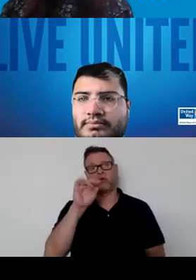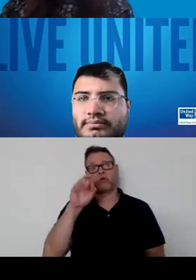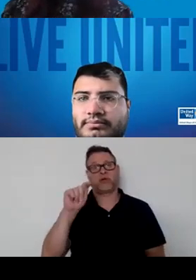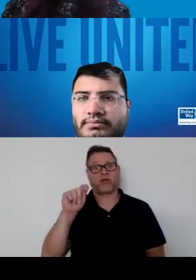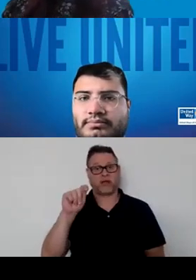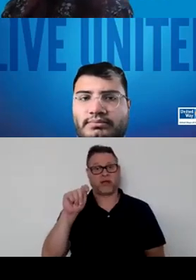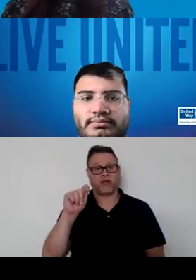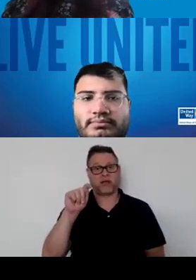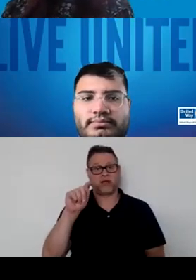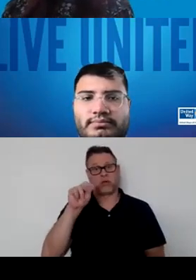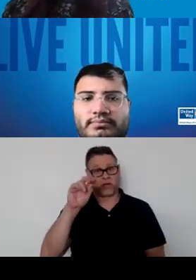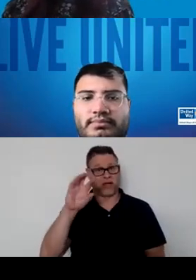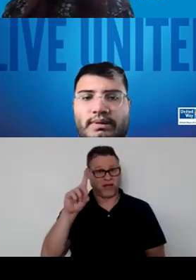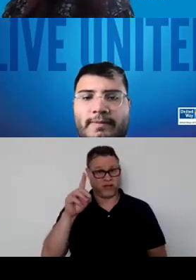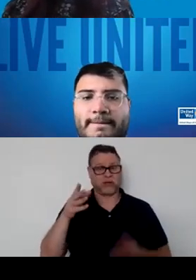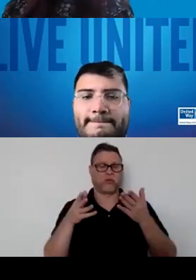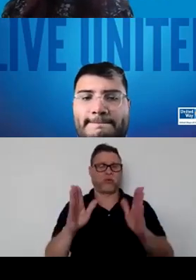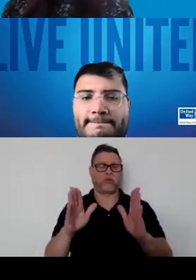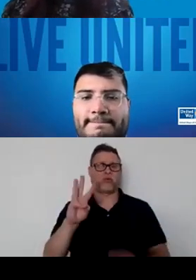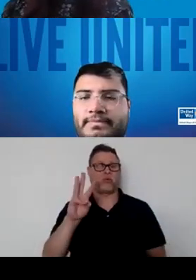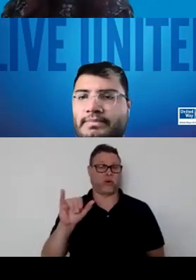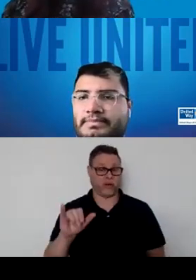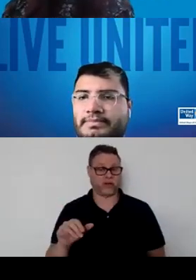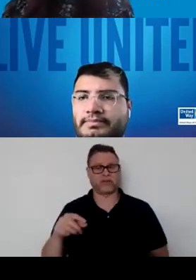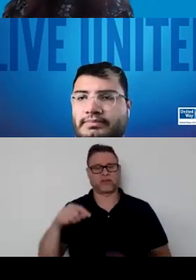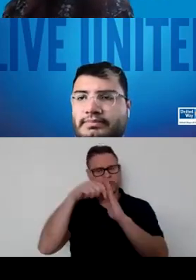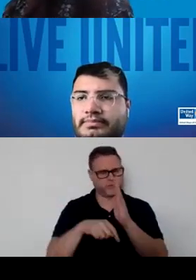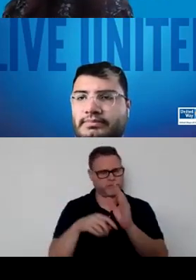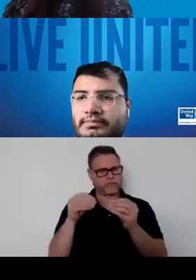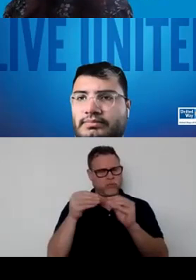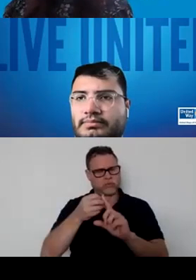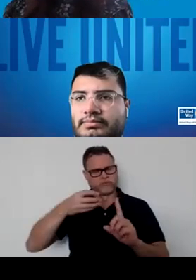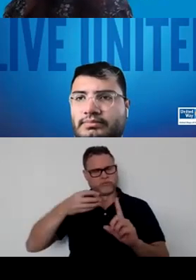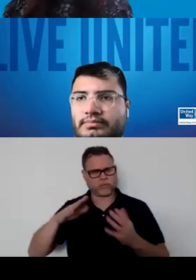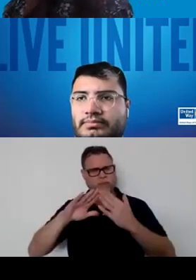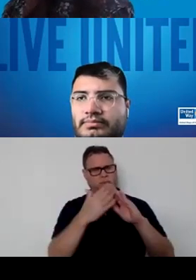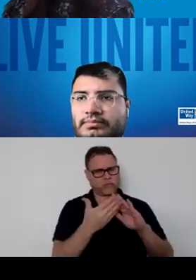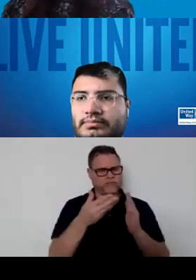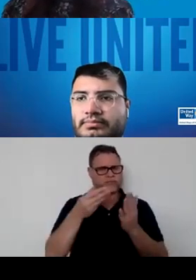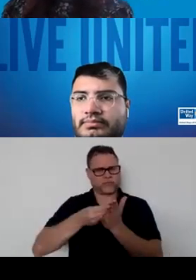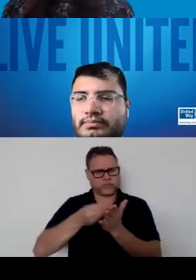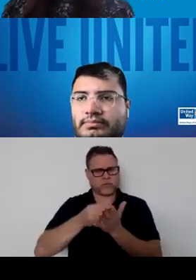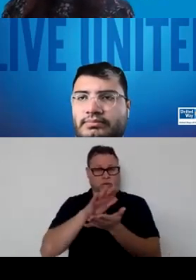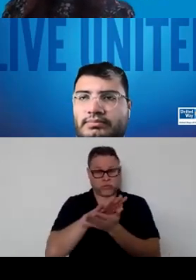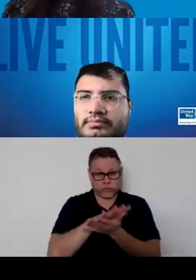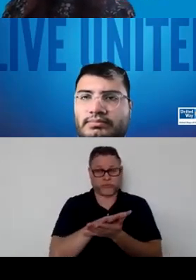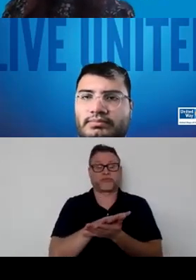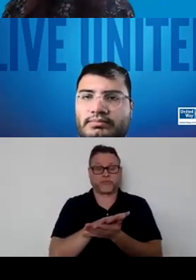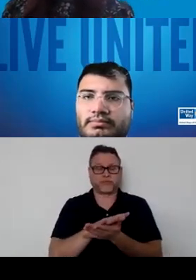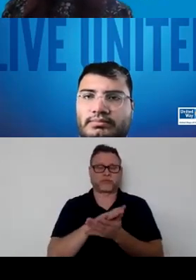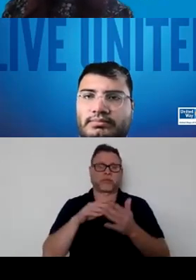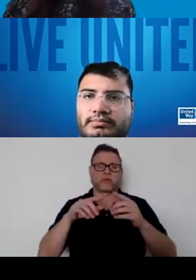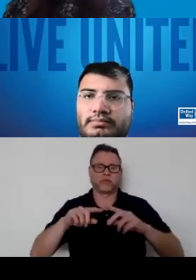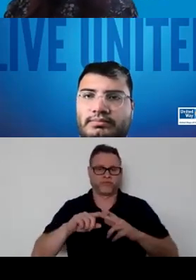time today to really give us a deeper understanding of community schools funding that will be coming in this year.